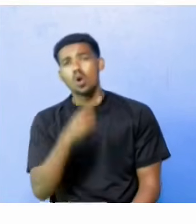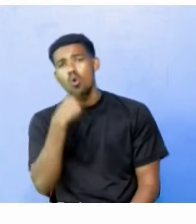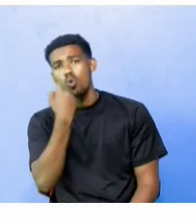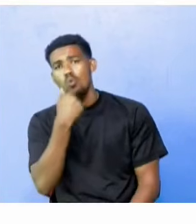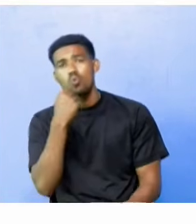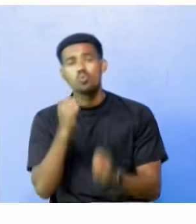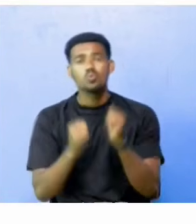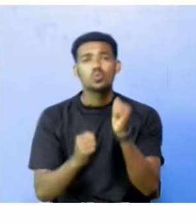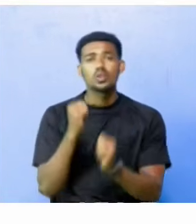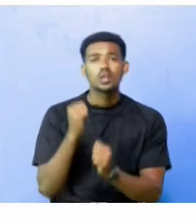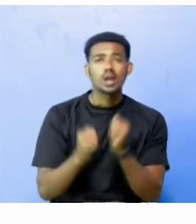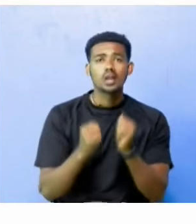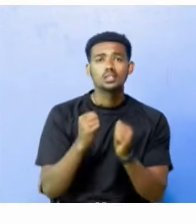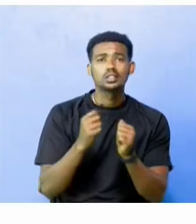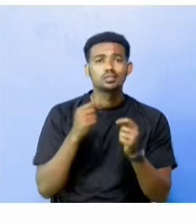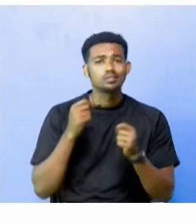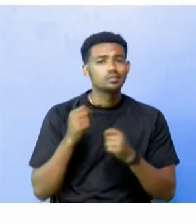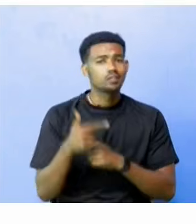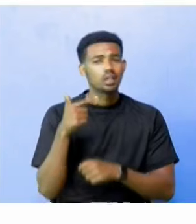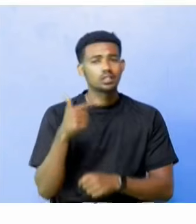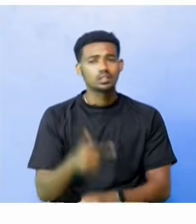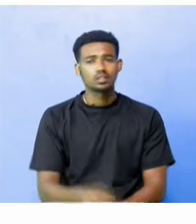runs fast?